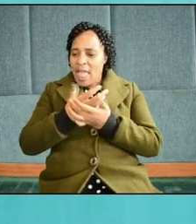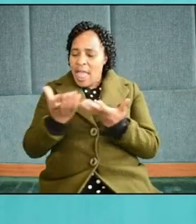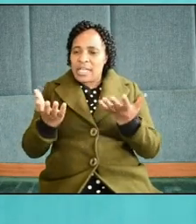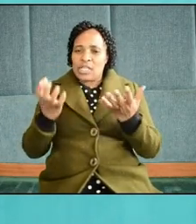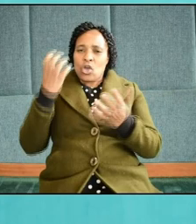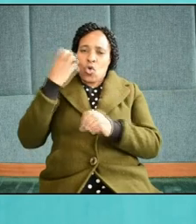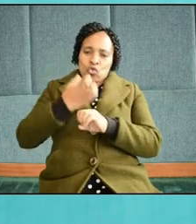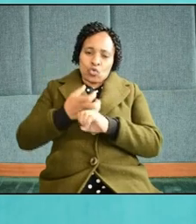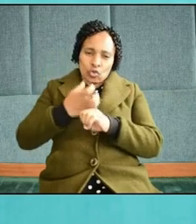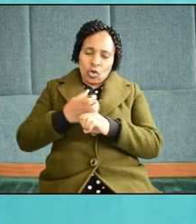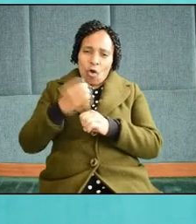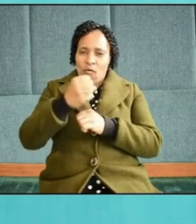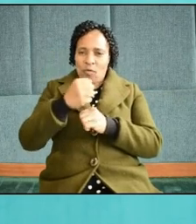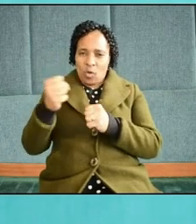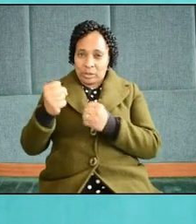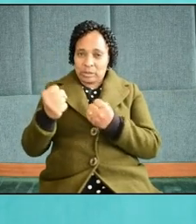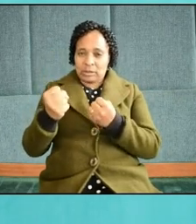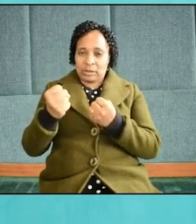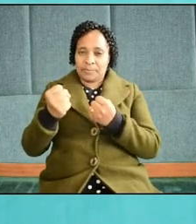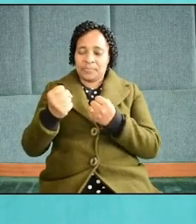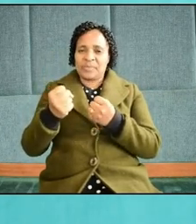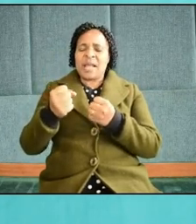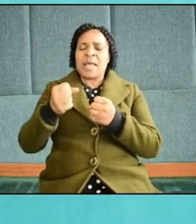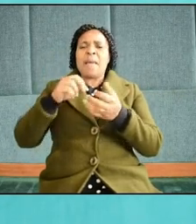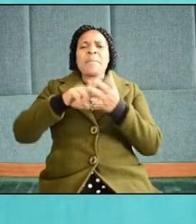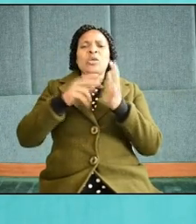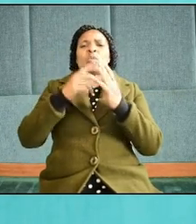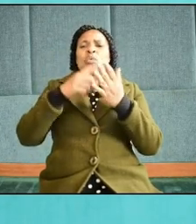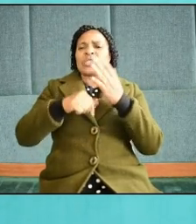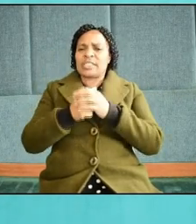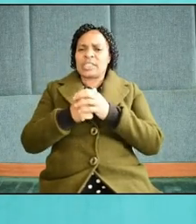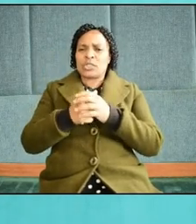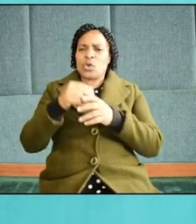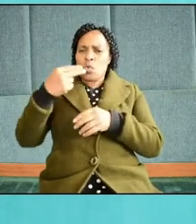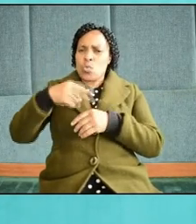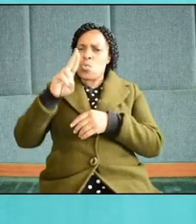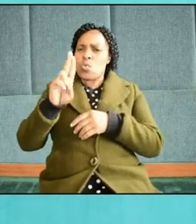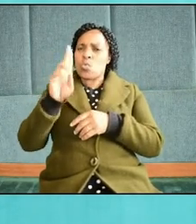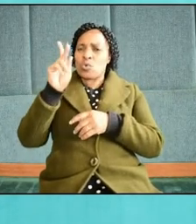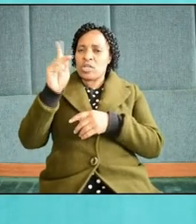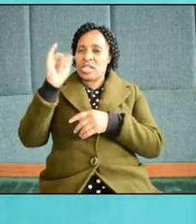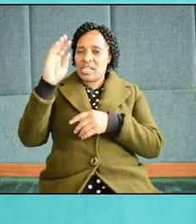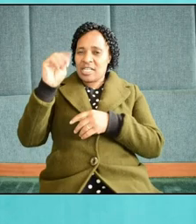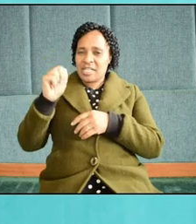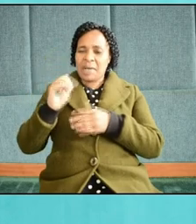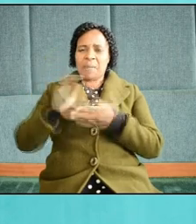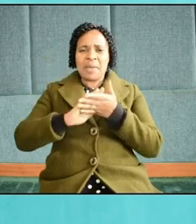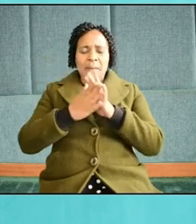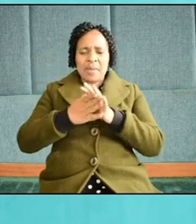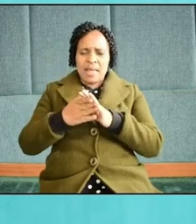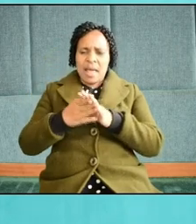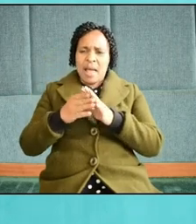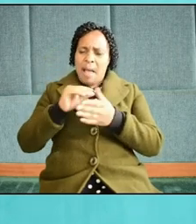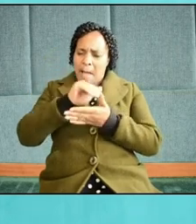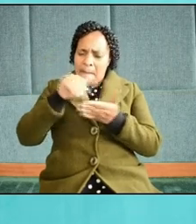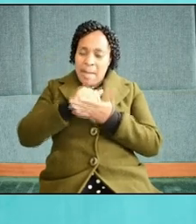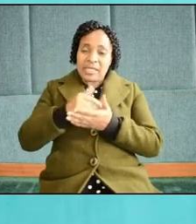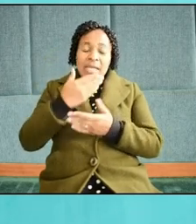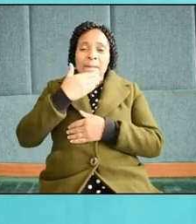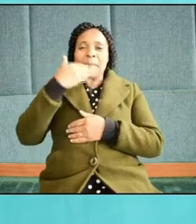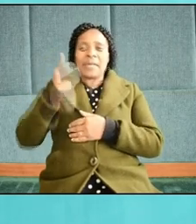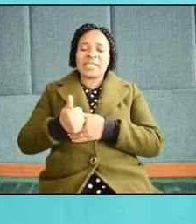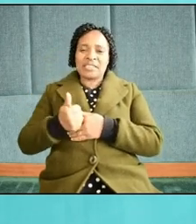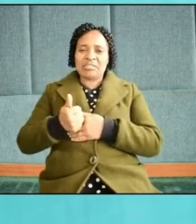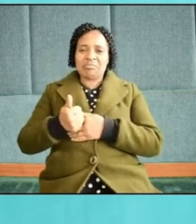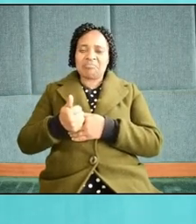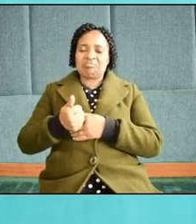locks of doors. So it so happened that Houdini was known to be among the best locksmiths. So he could